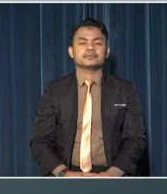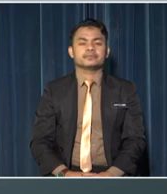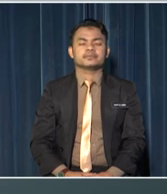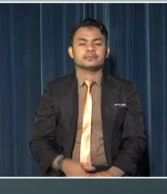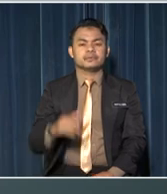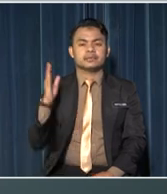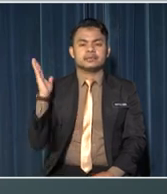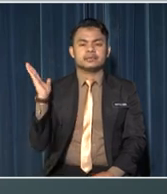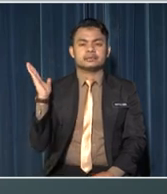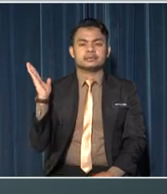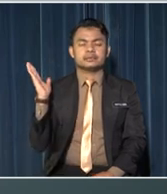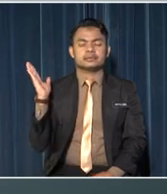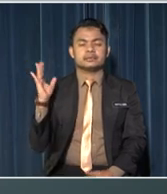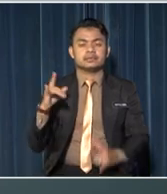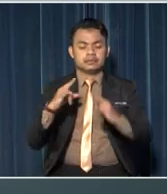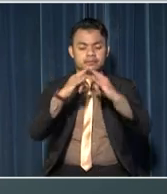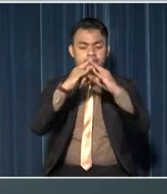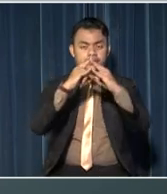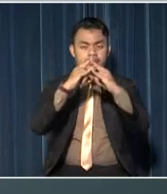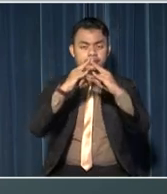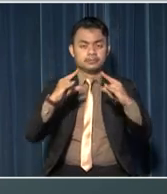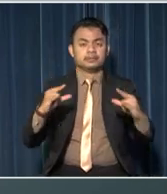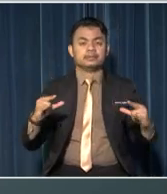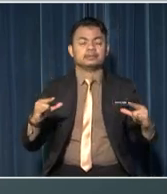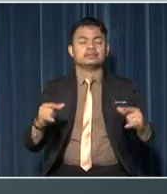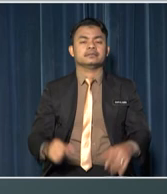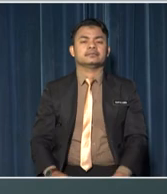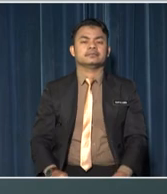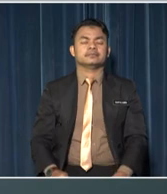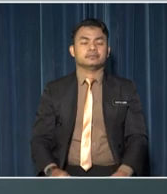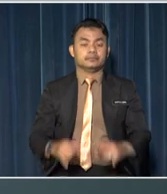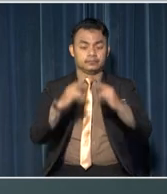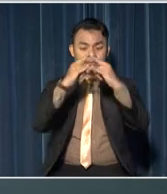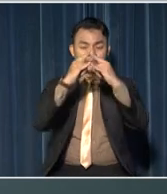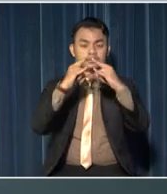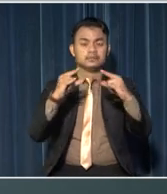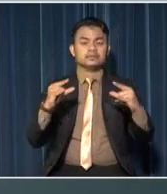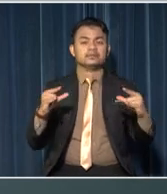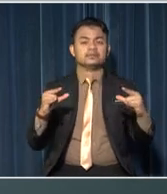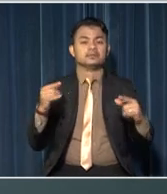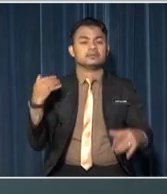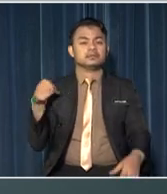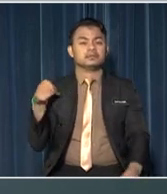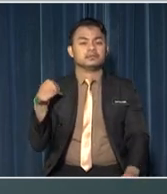This is a pyramid. A pyramid has